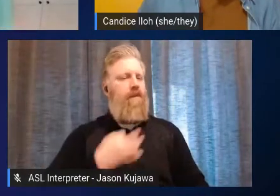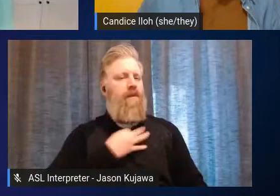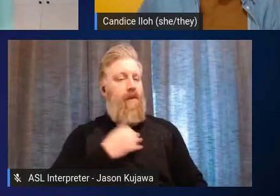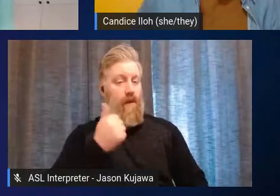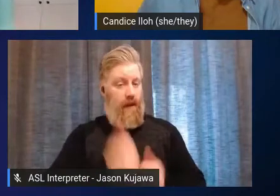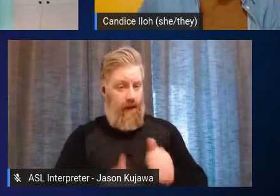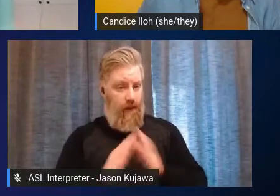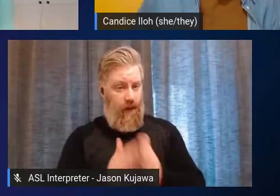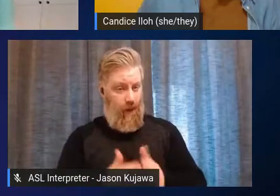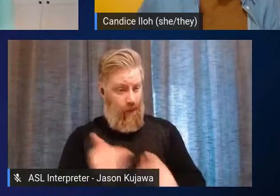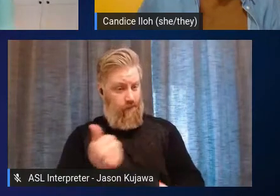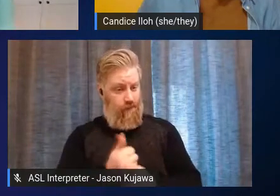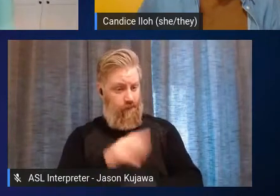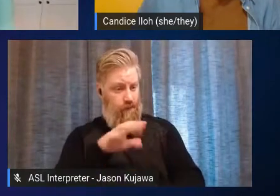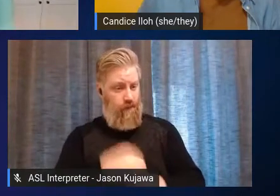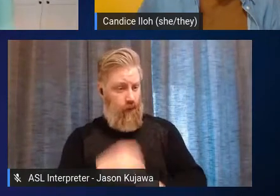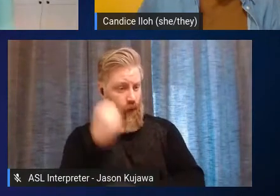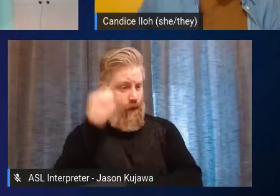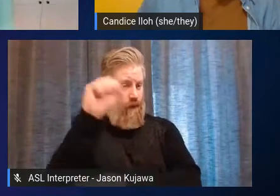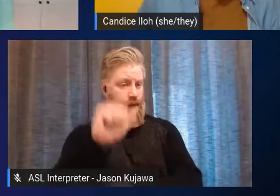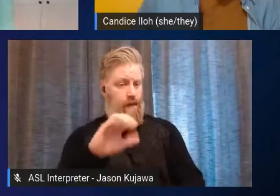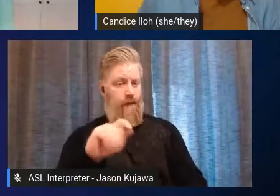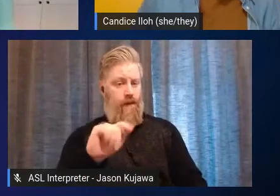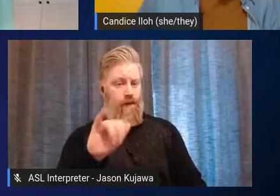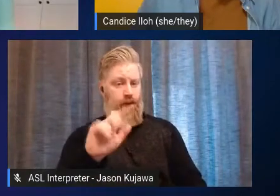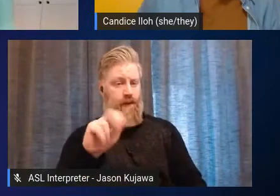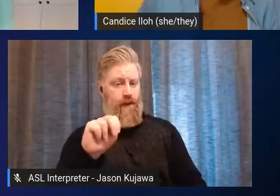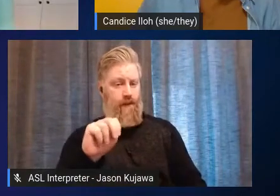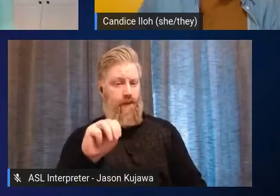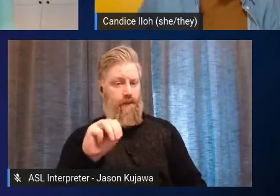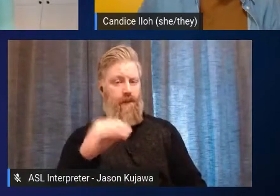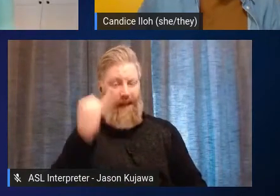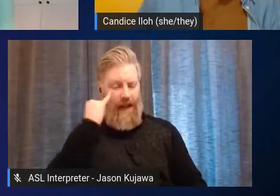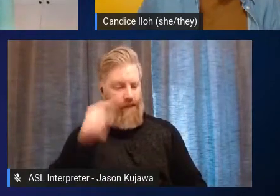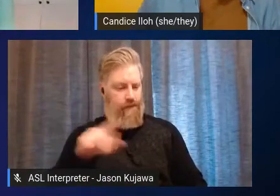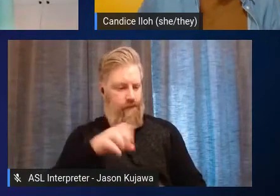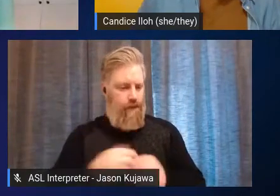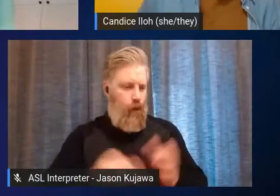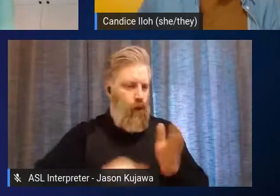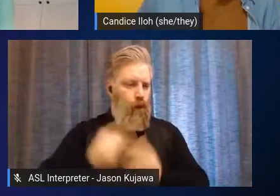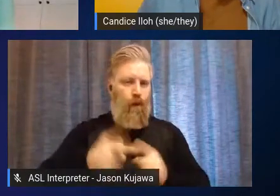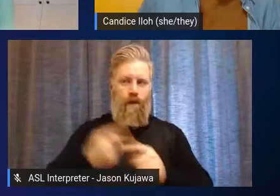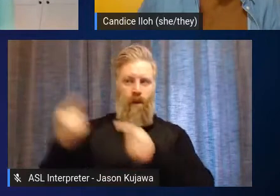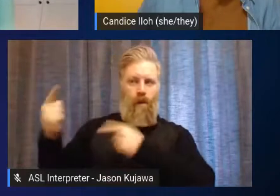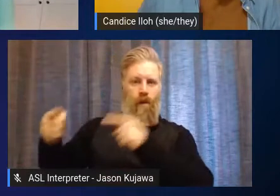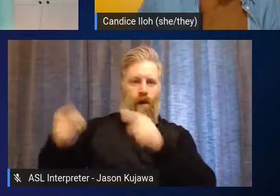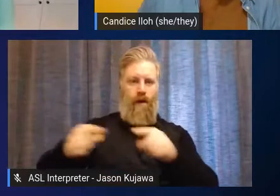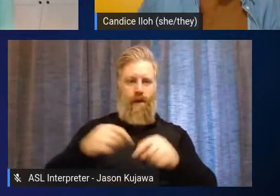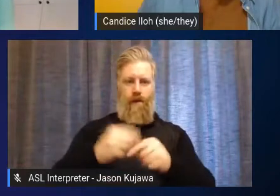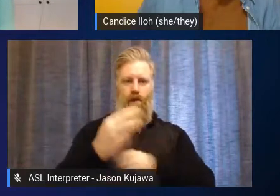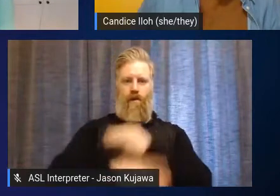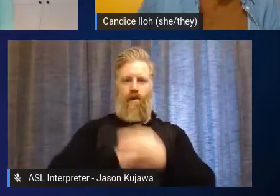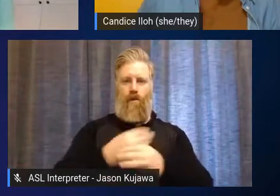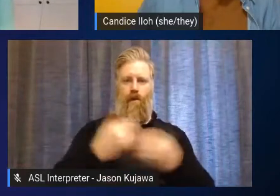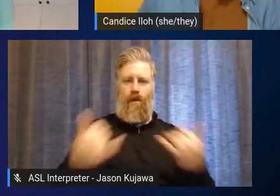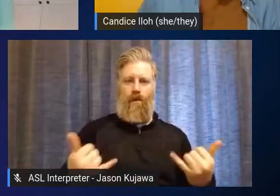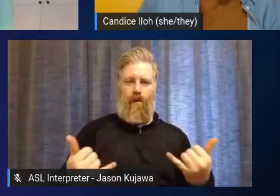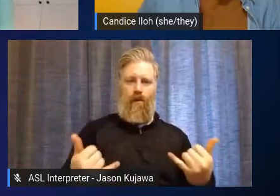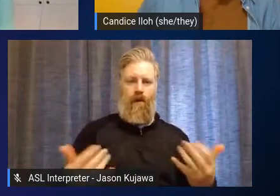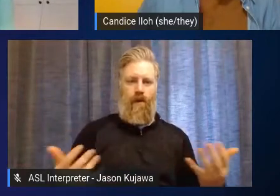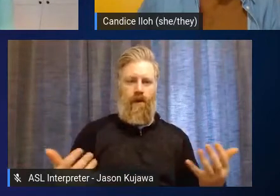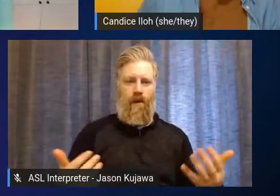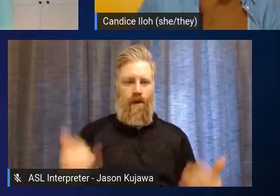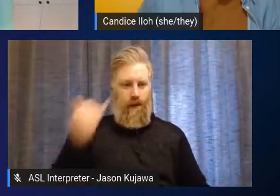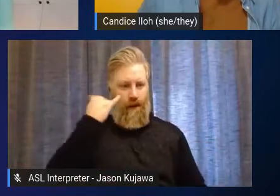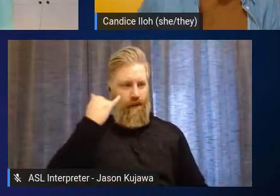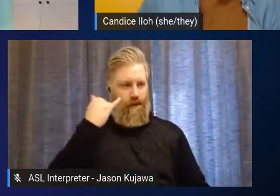act of activism, as long as it's telling the truth about what's happening in our current world. I kind of feel like telling the